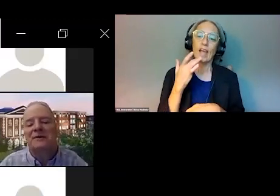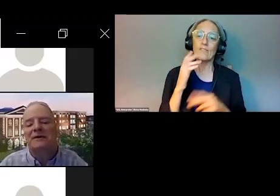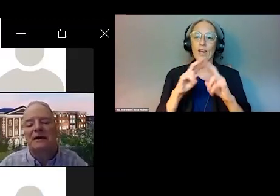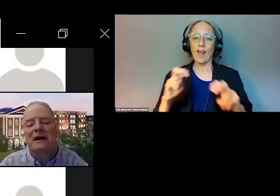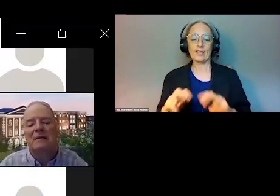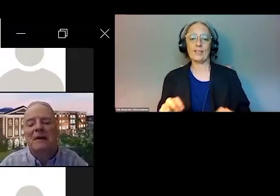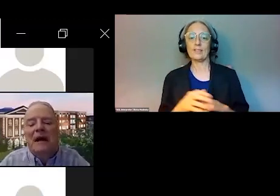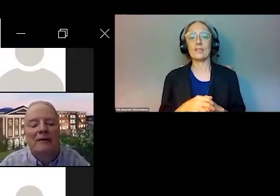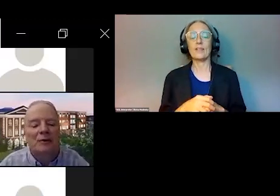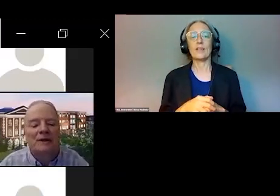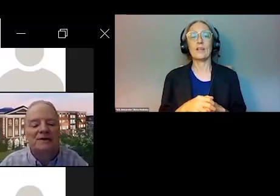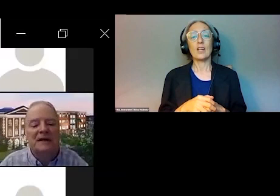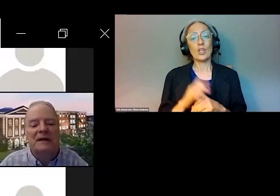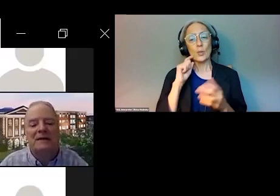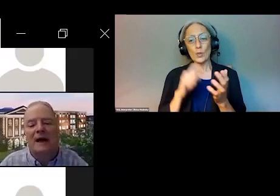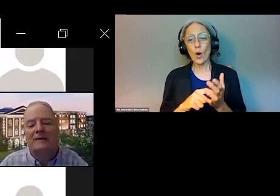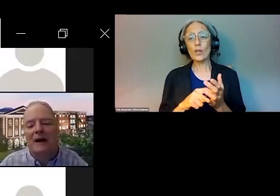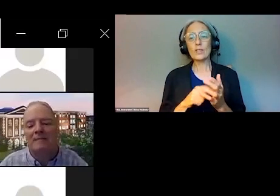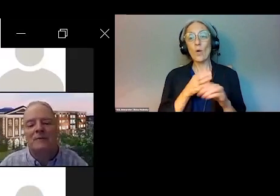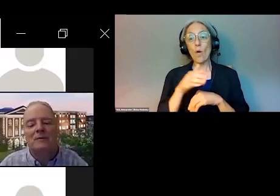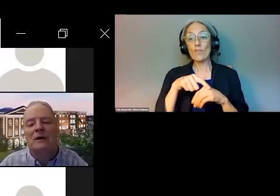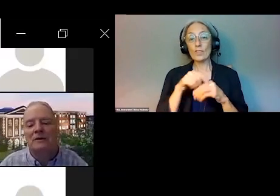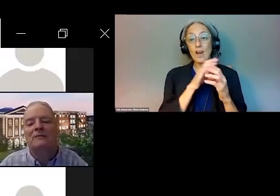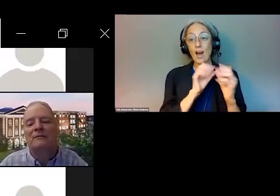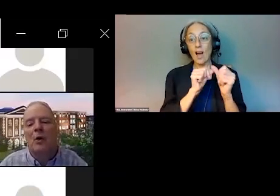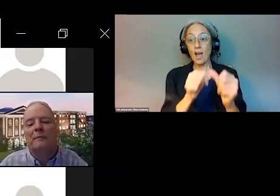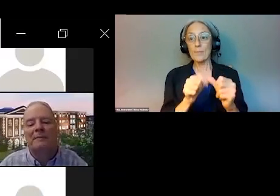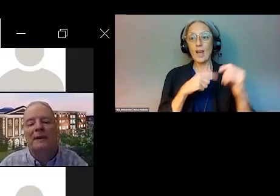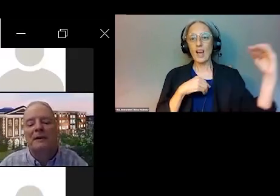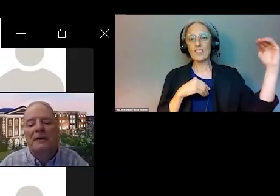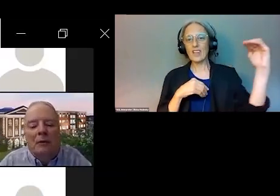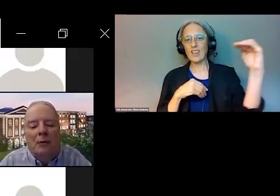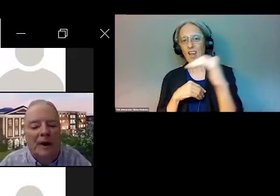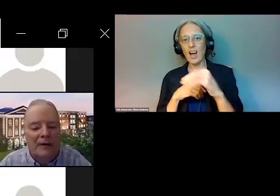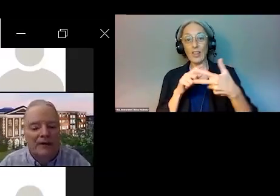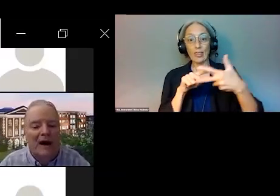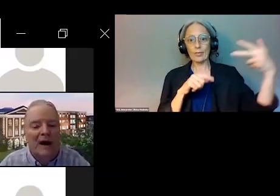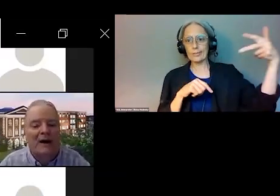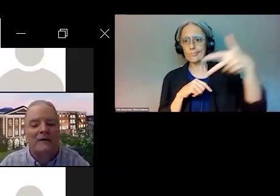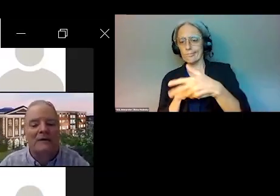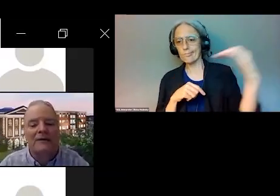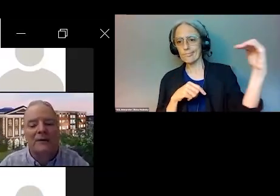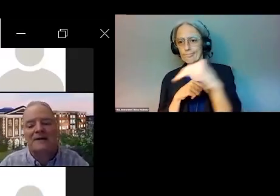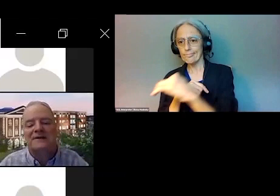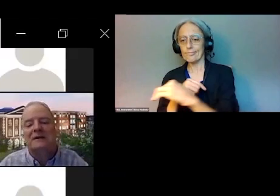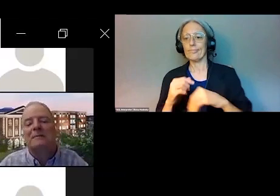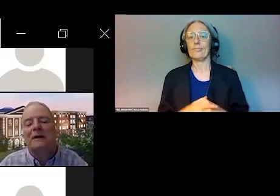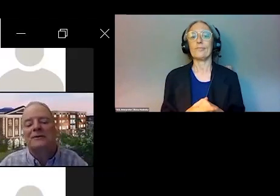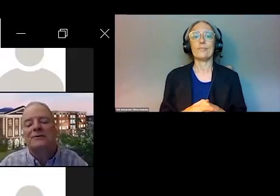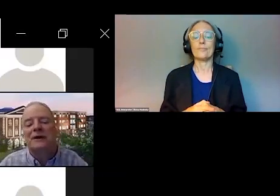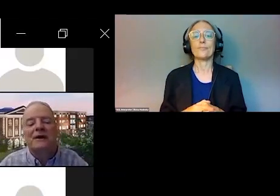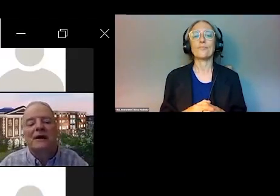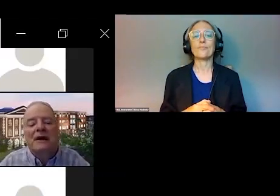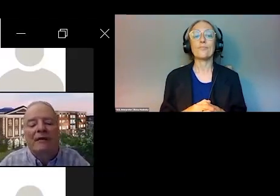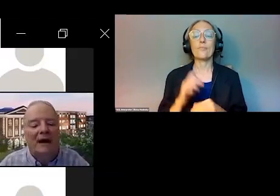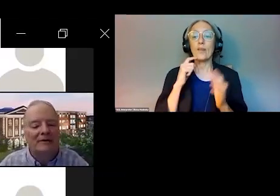see there are declines over time. And you can see that for people with